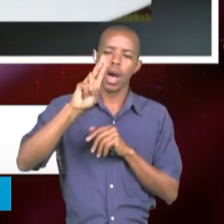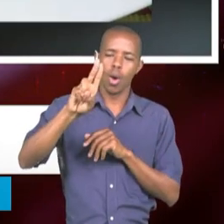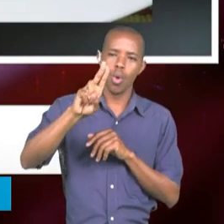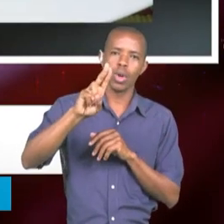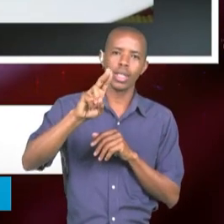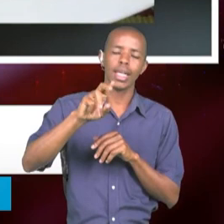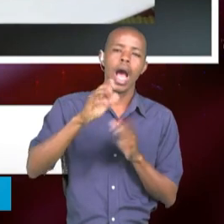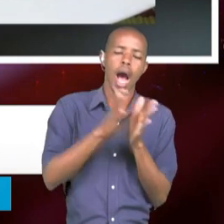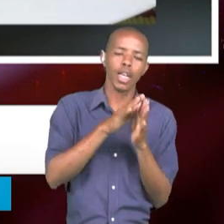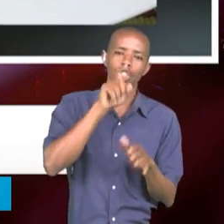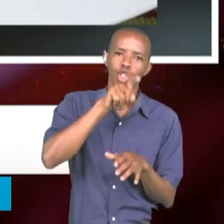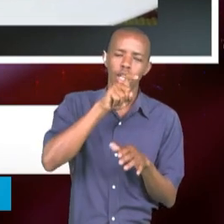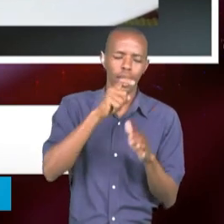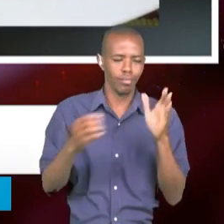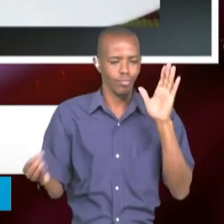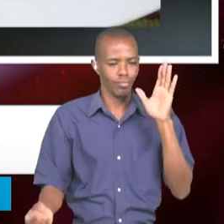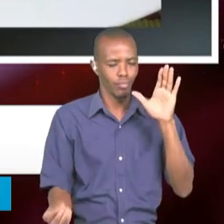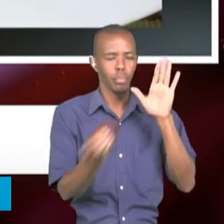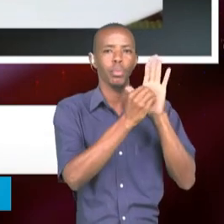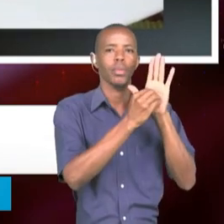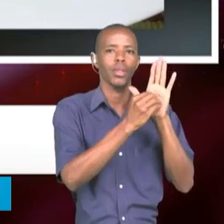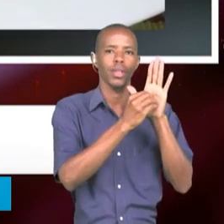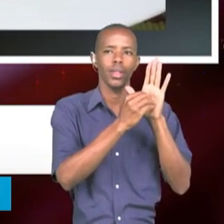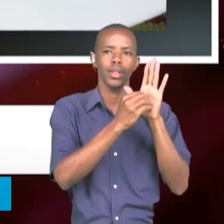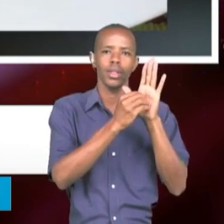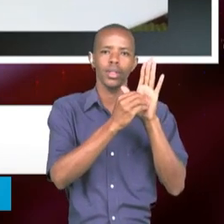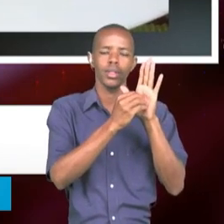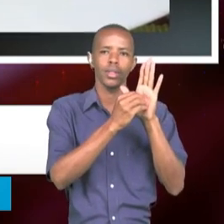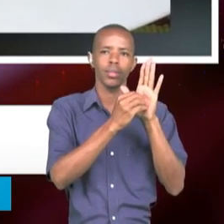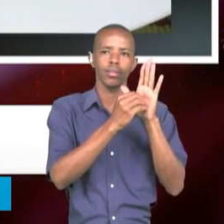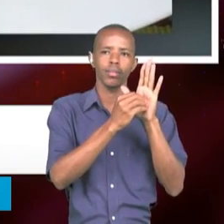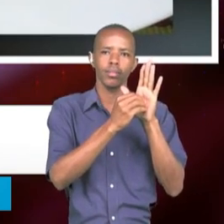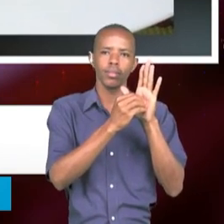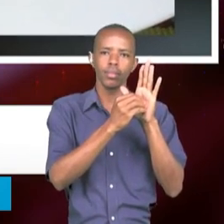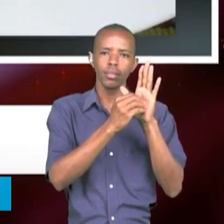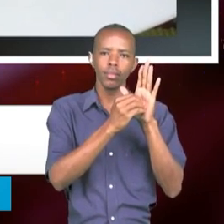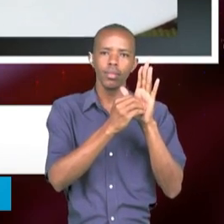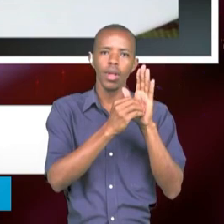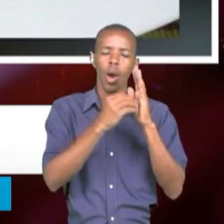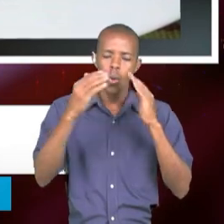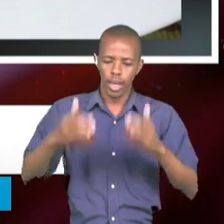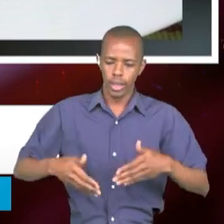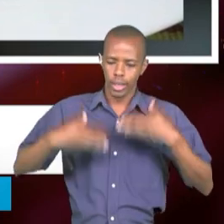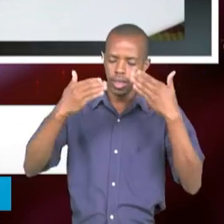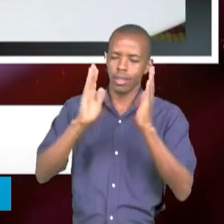so that other orders merge with your order. Absolutely. You absolutely, see? Yeah. So I'll deliver to you